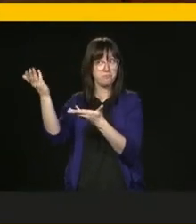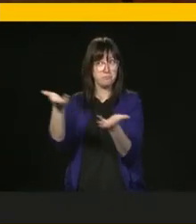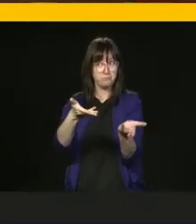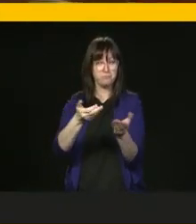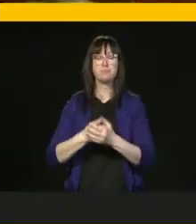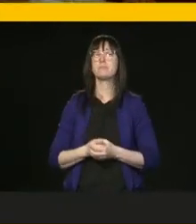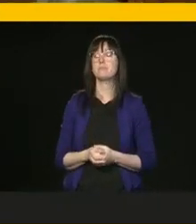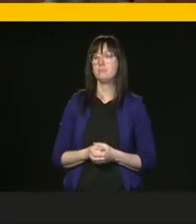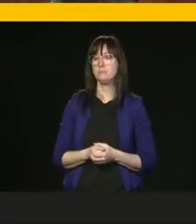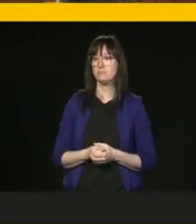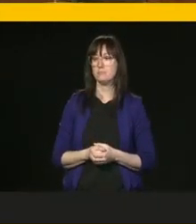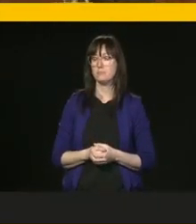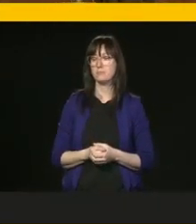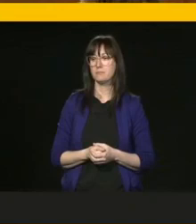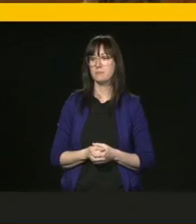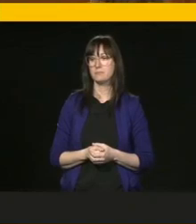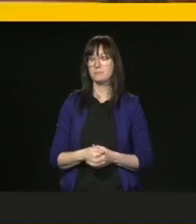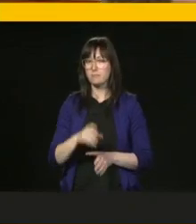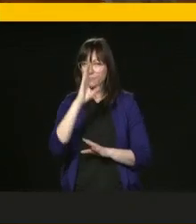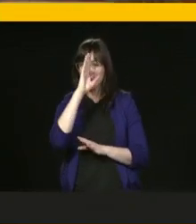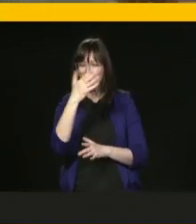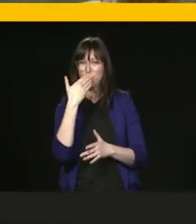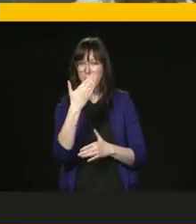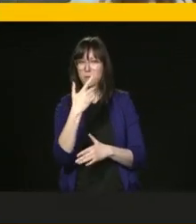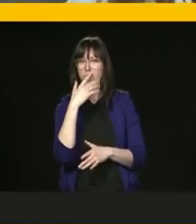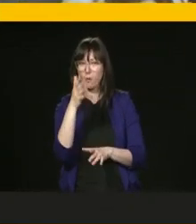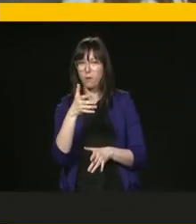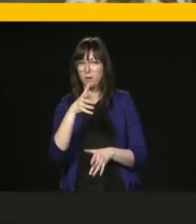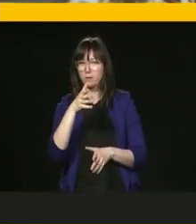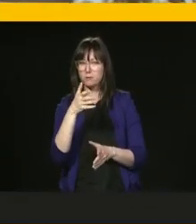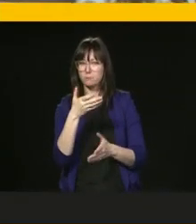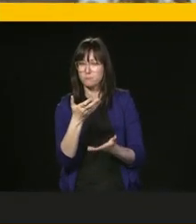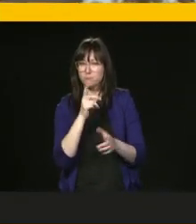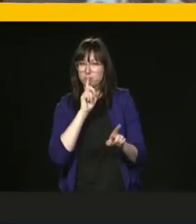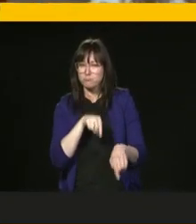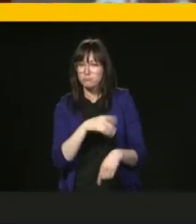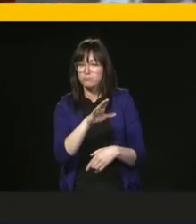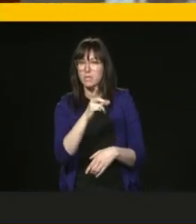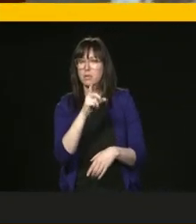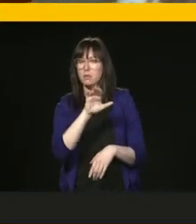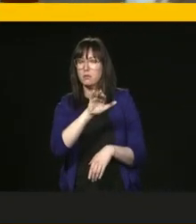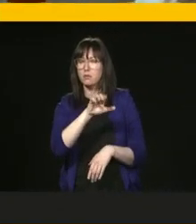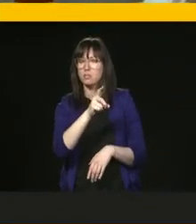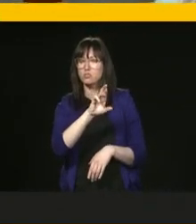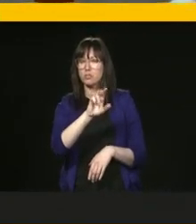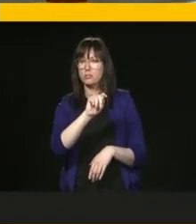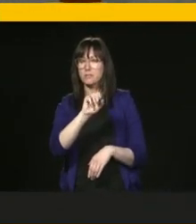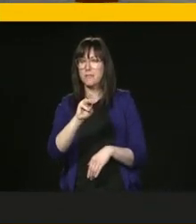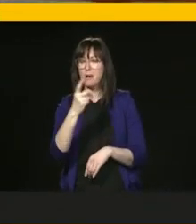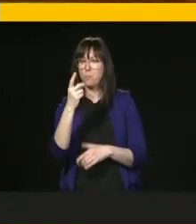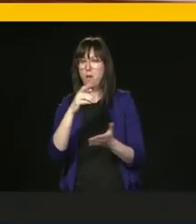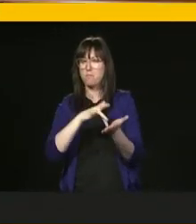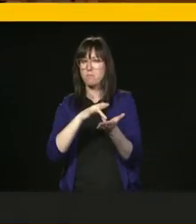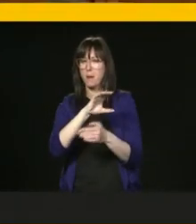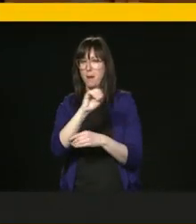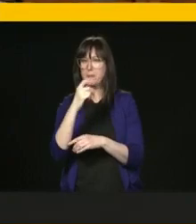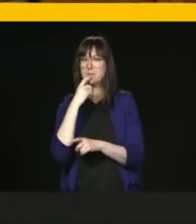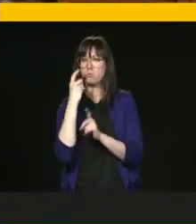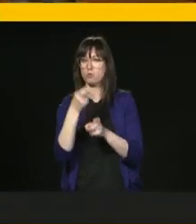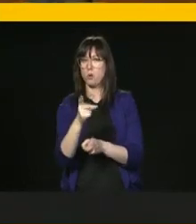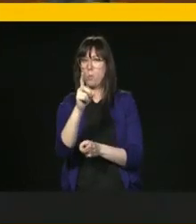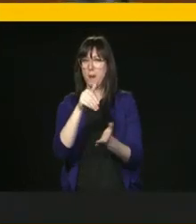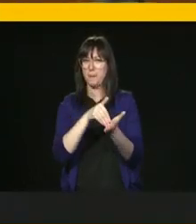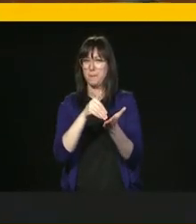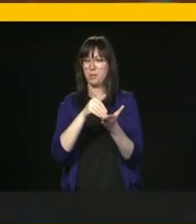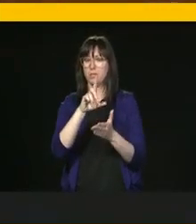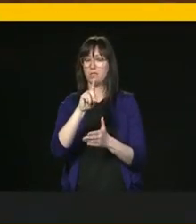hi. Thanks for taking my call. It's a question for Dr. Tam. Dr. Tam, today a drug company announced it was donating 1 million doses of hydroxychloroquine to